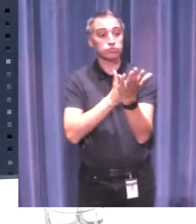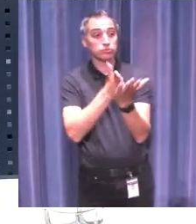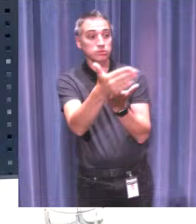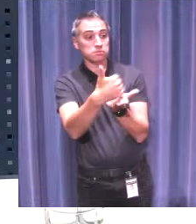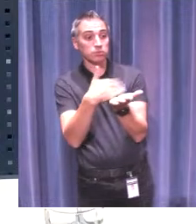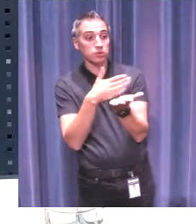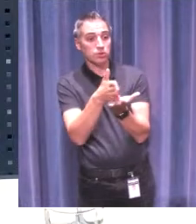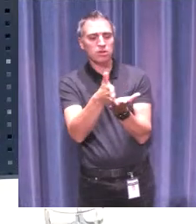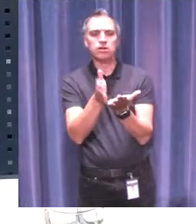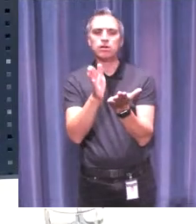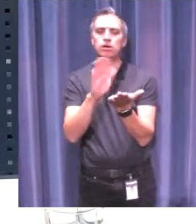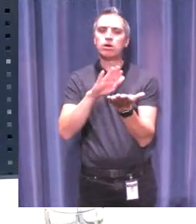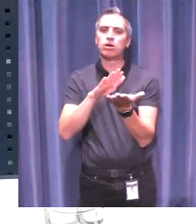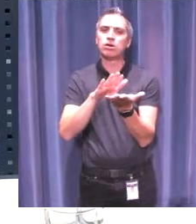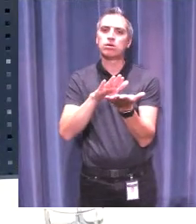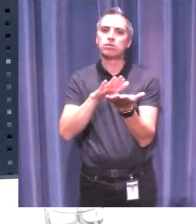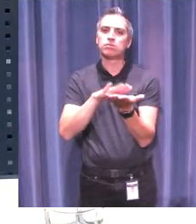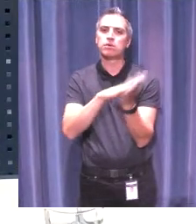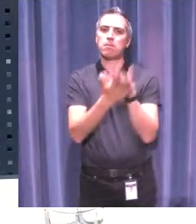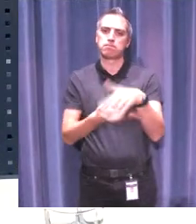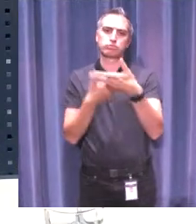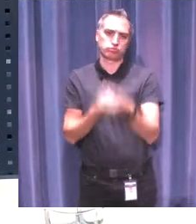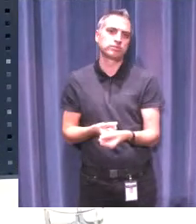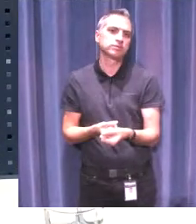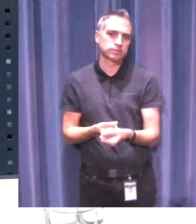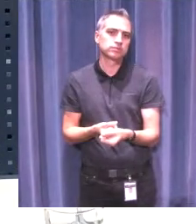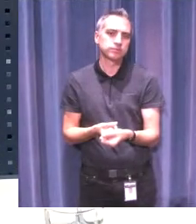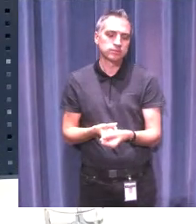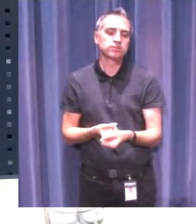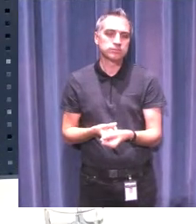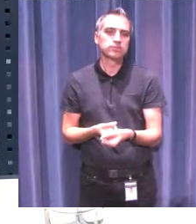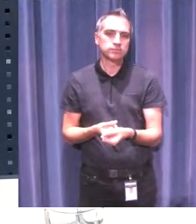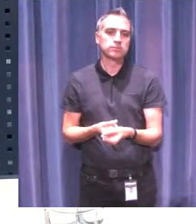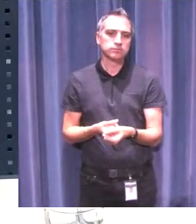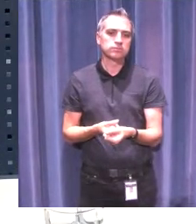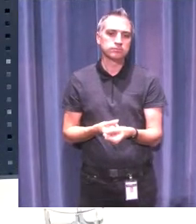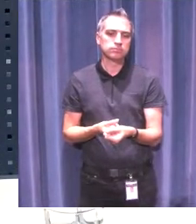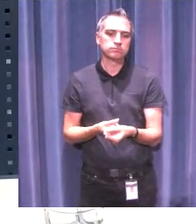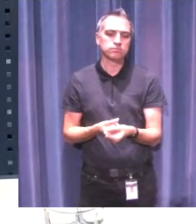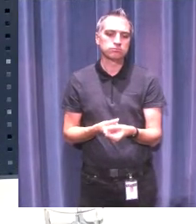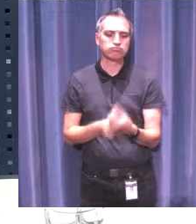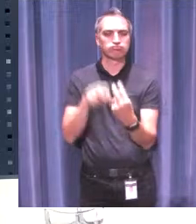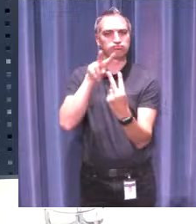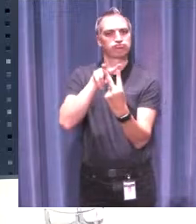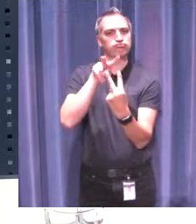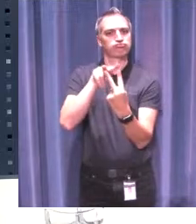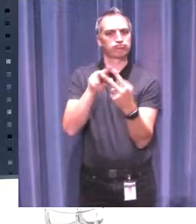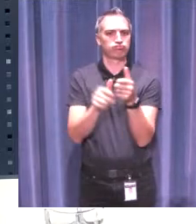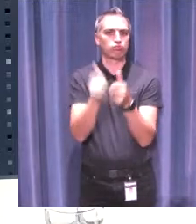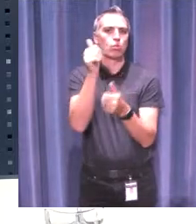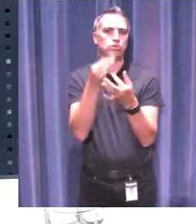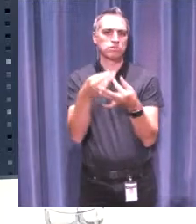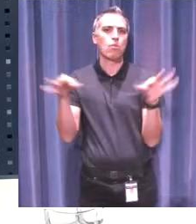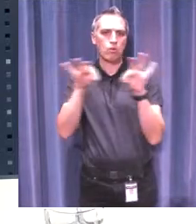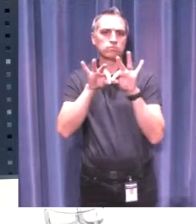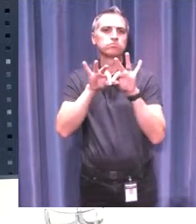a culture of trust. And I think those are the most important aspects